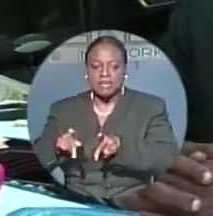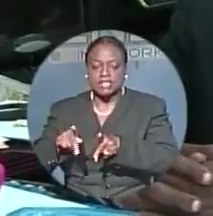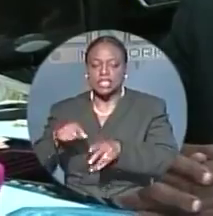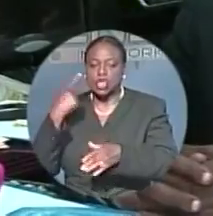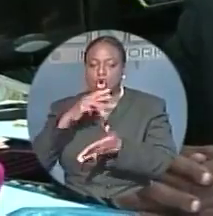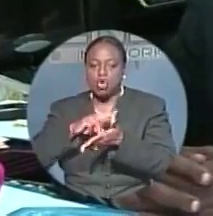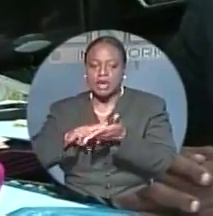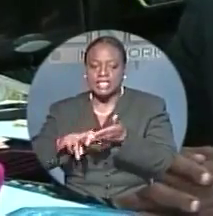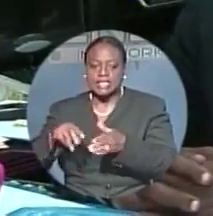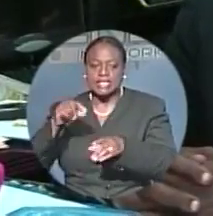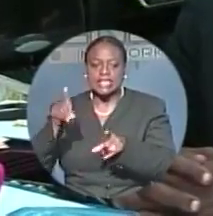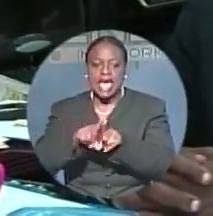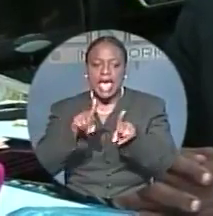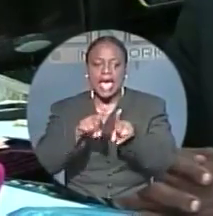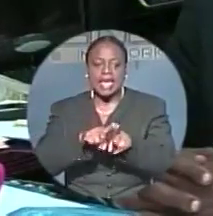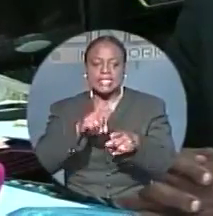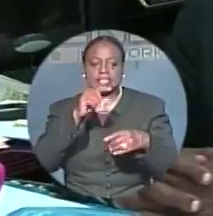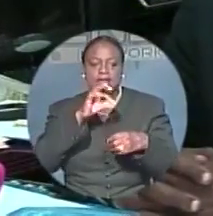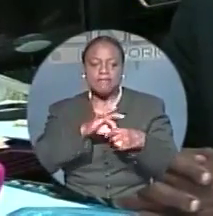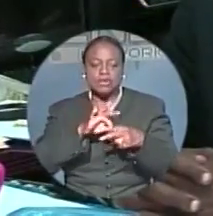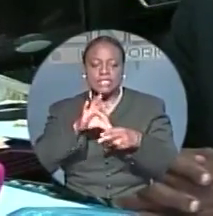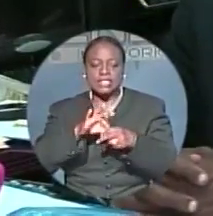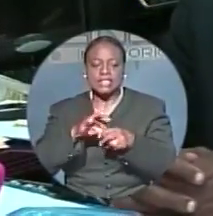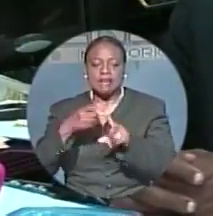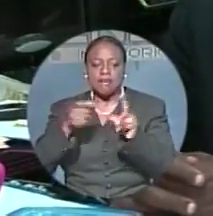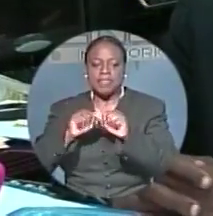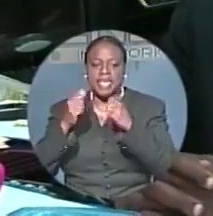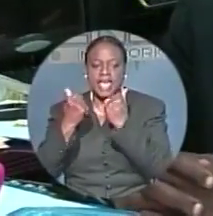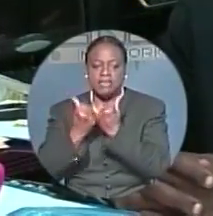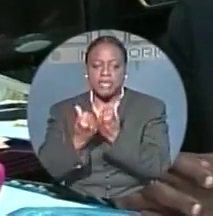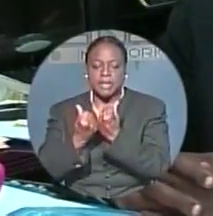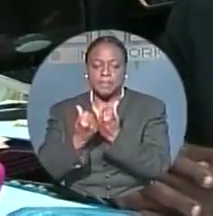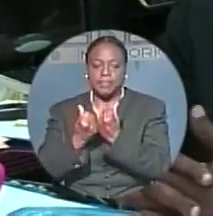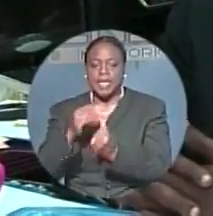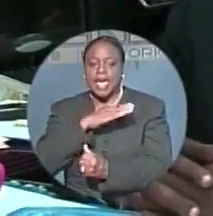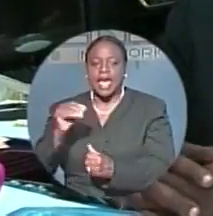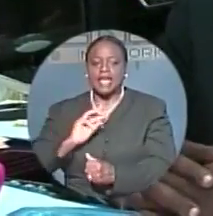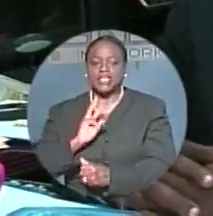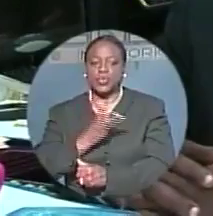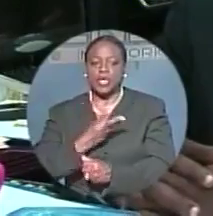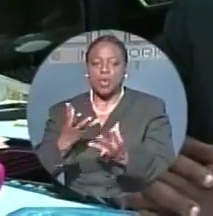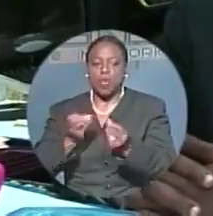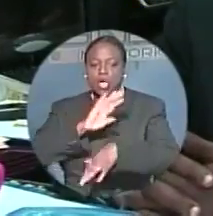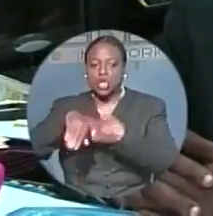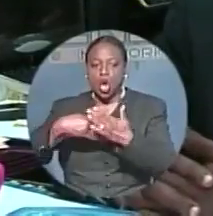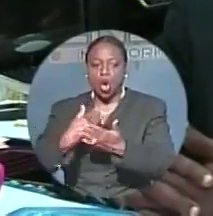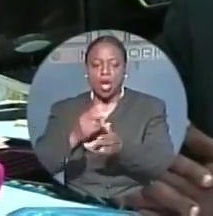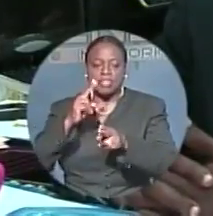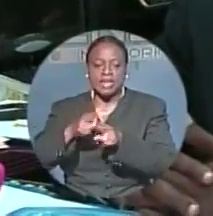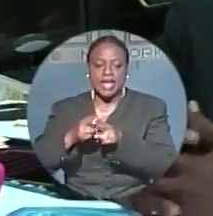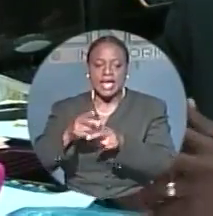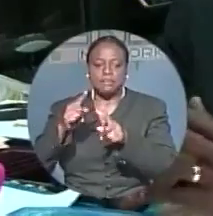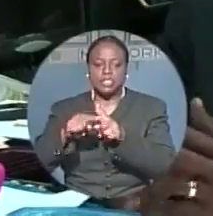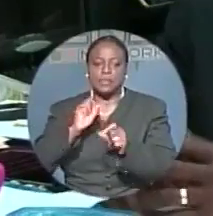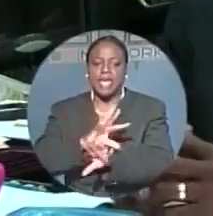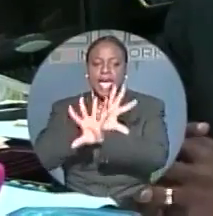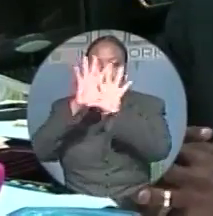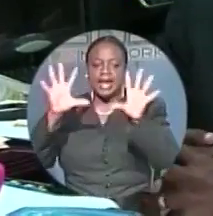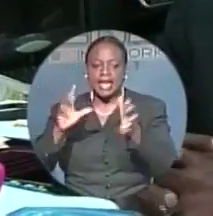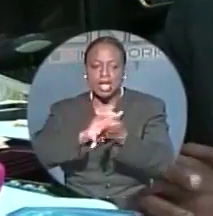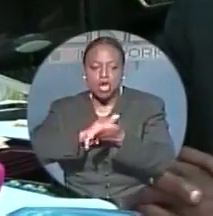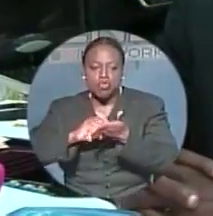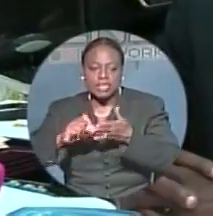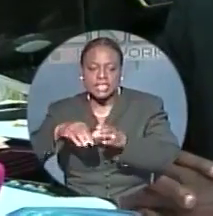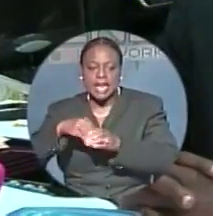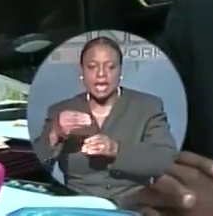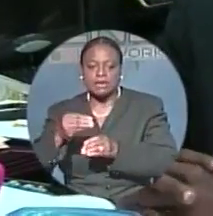registered as well as in the constituency where they are. And we would like for the names to be clearly written out